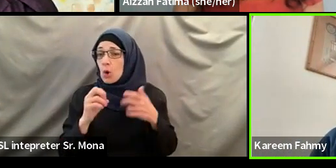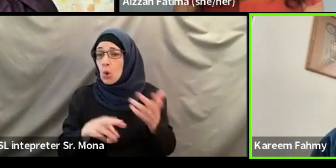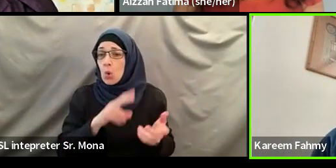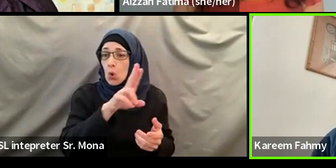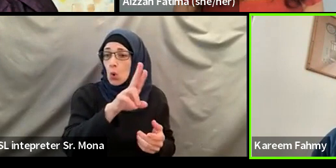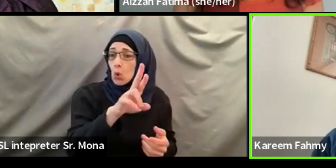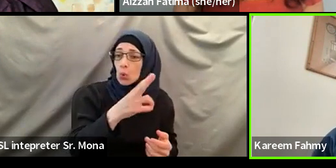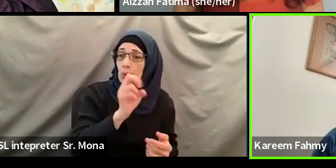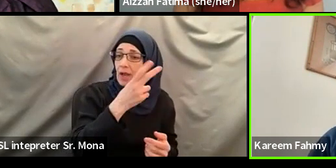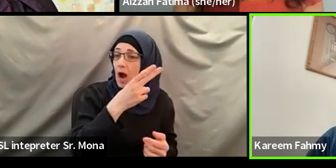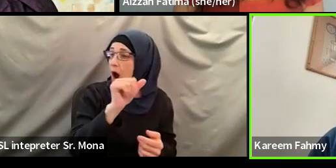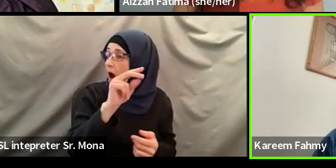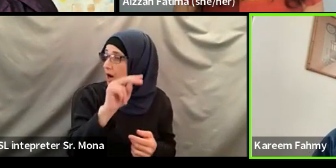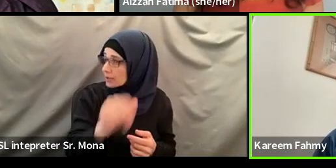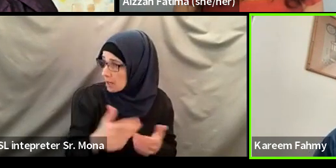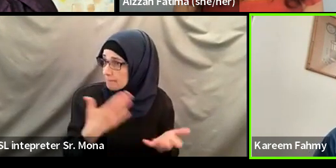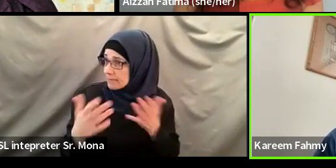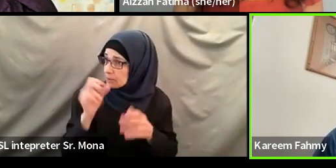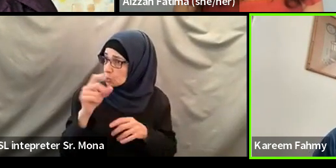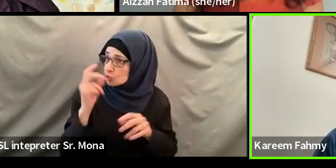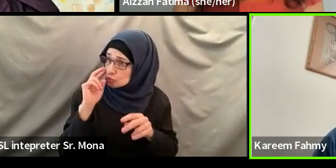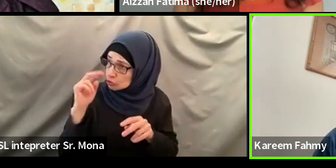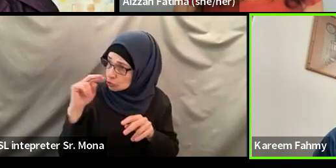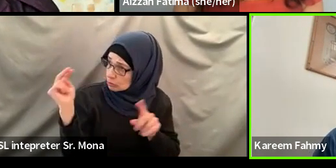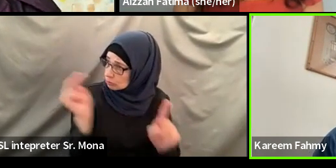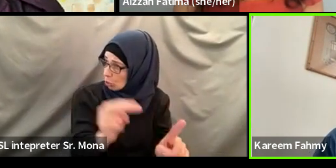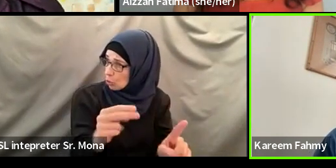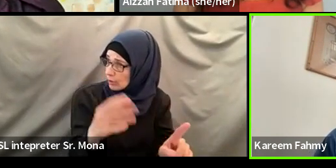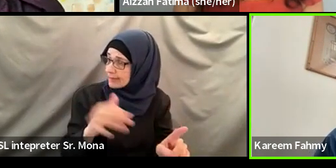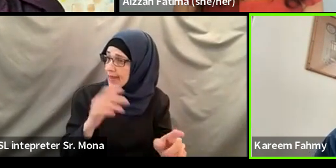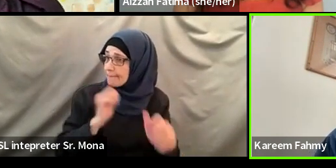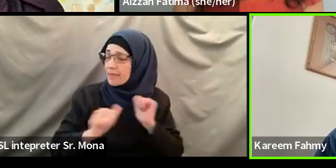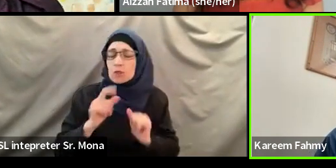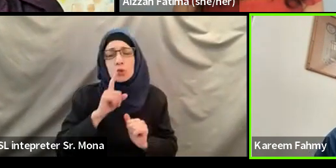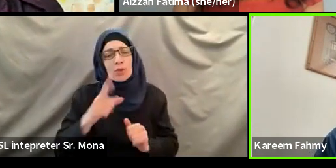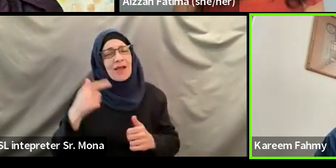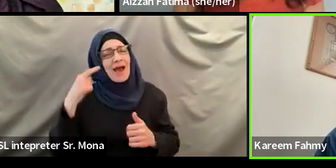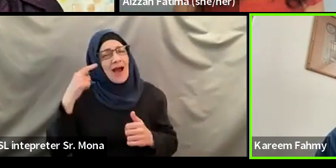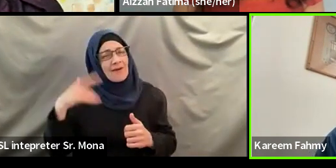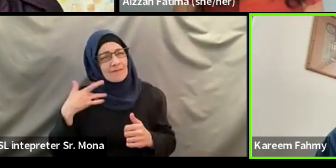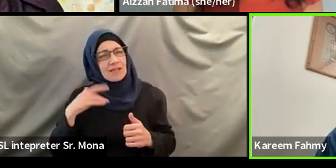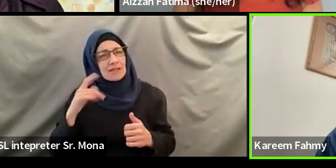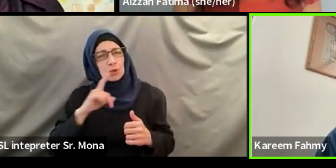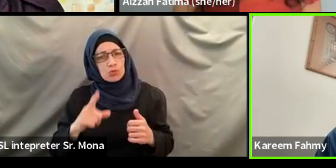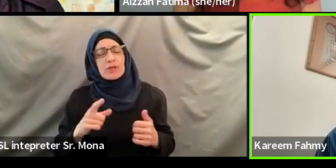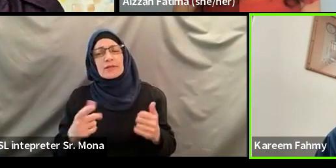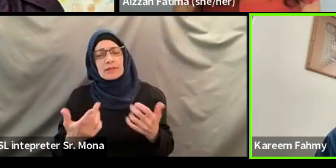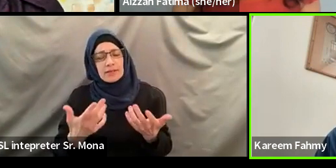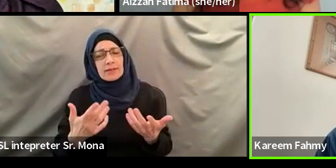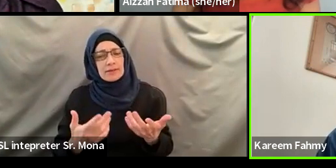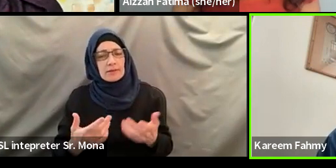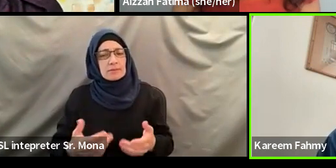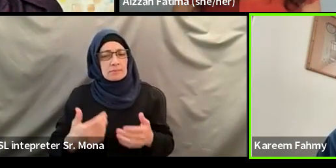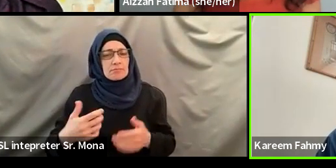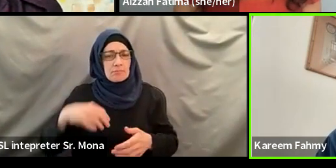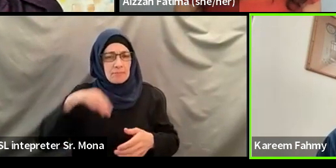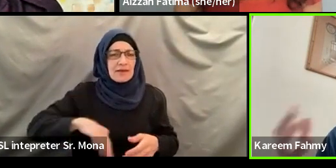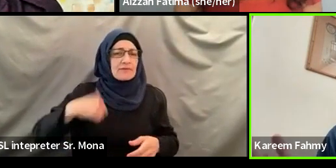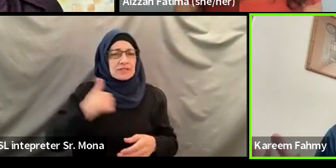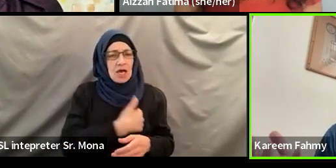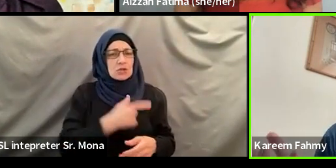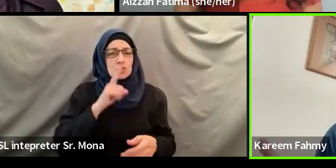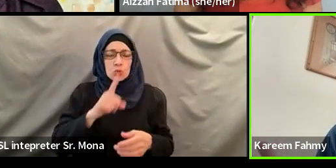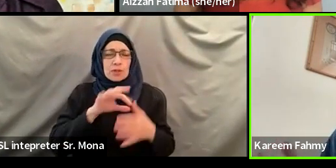that it sort of behooves us to all continue to stay very engaged with one another's work